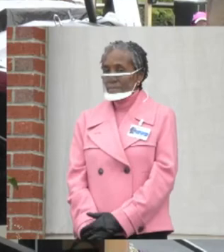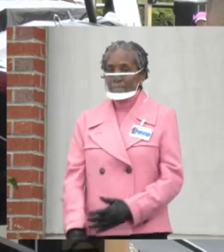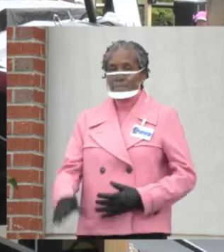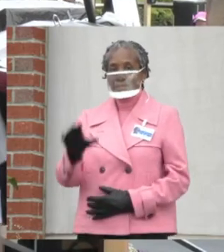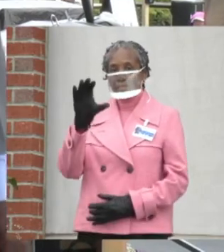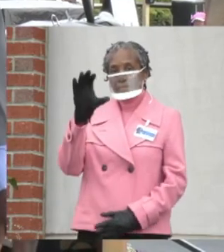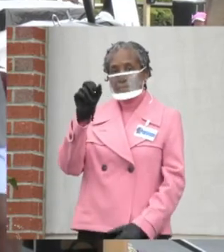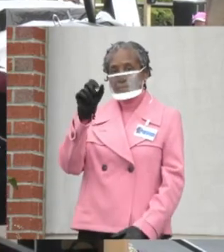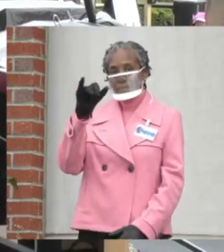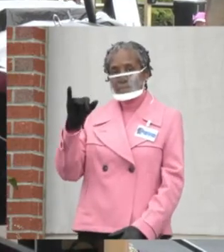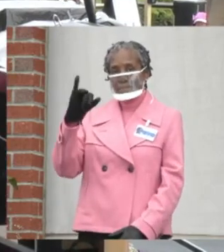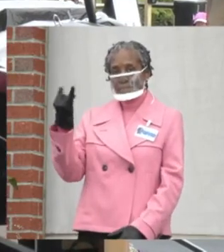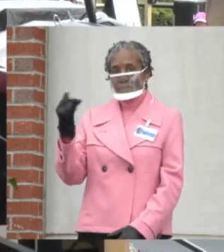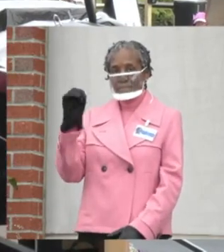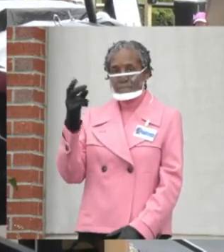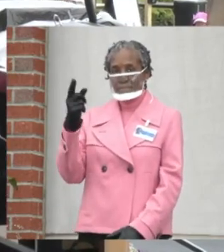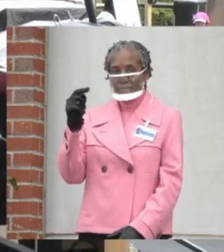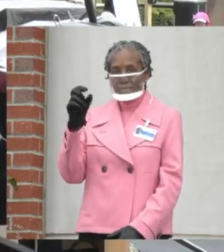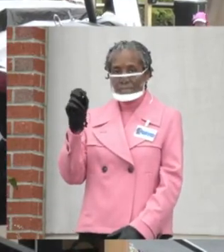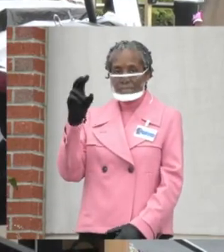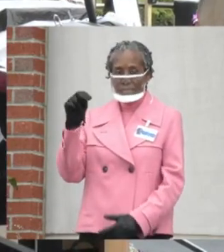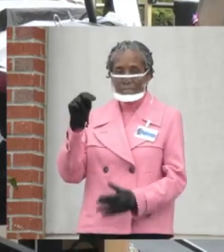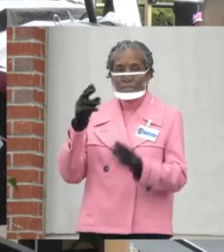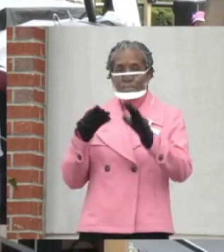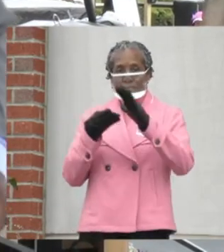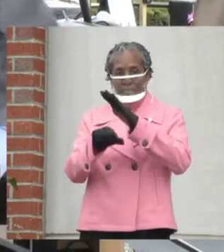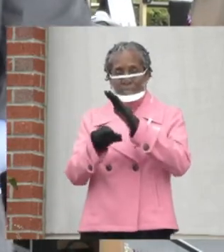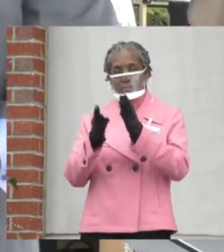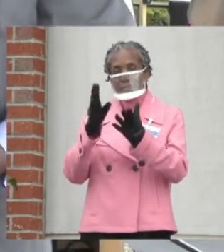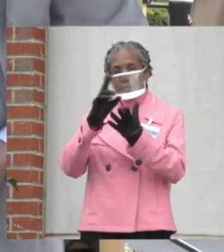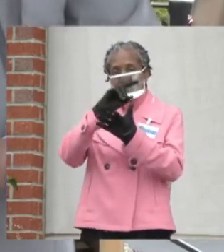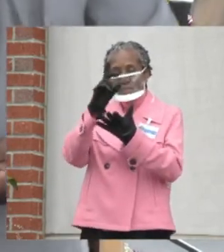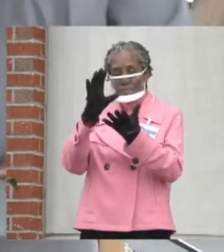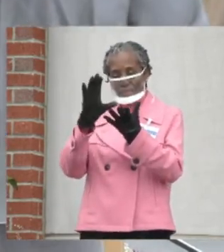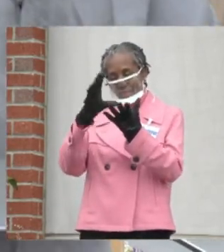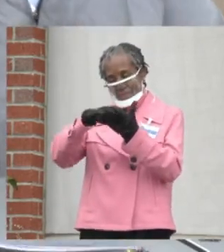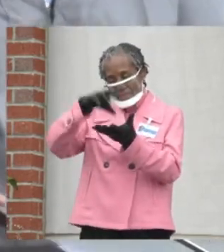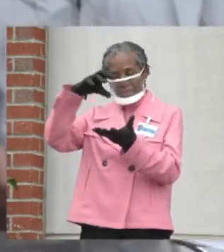Casey Johnston, Baking and Pastry Arts.